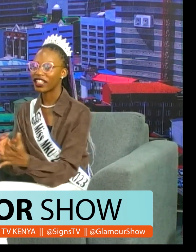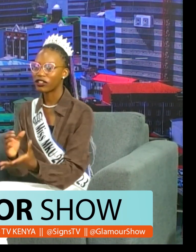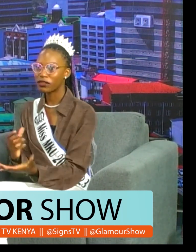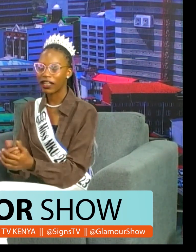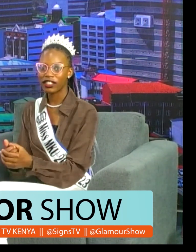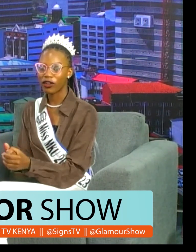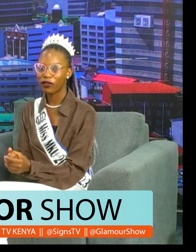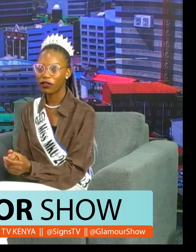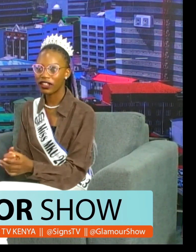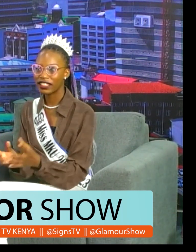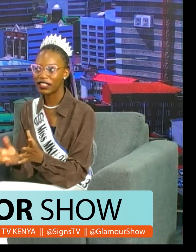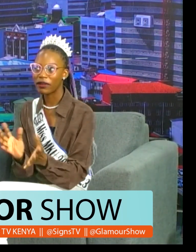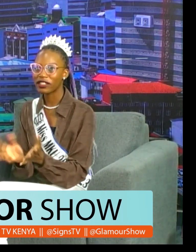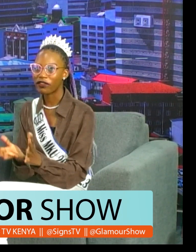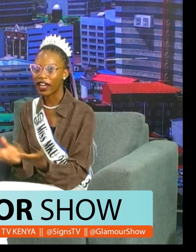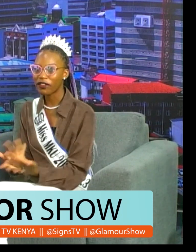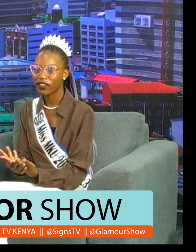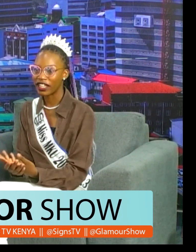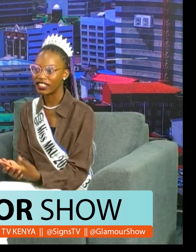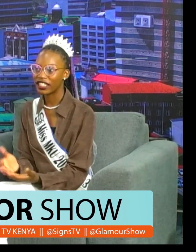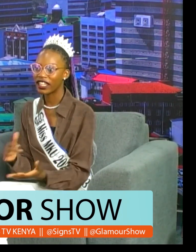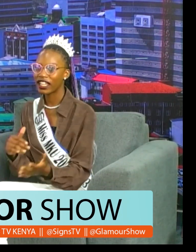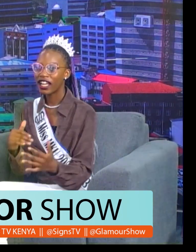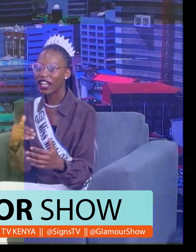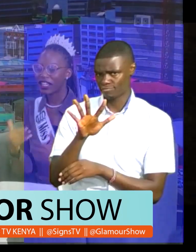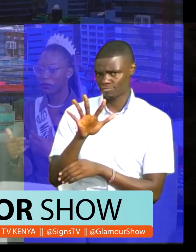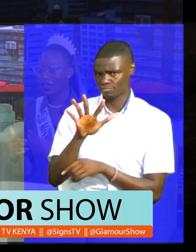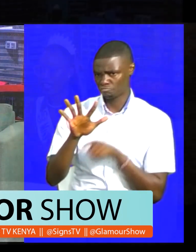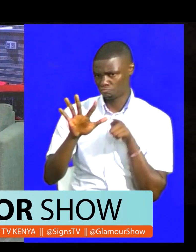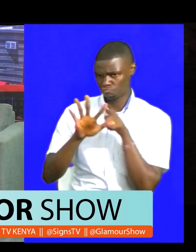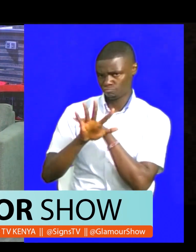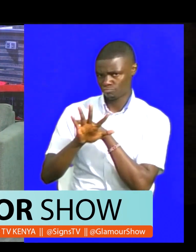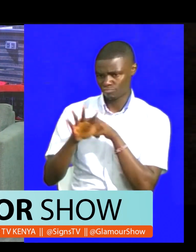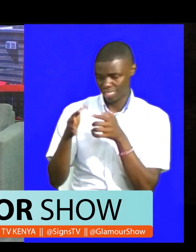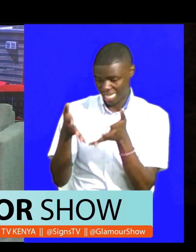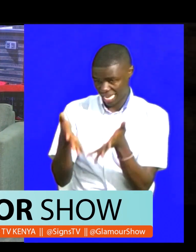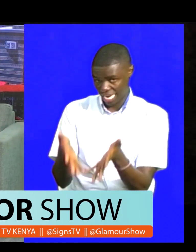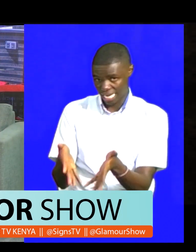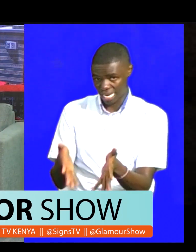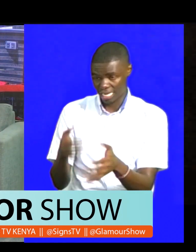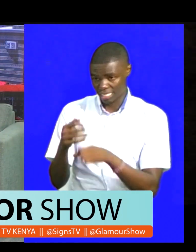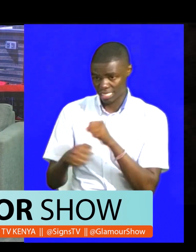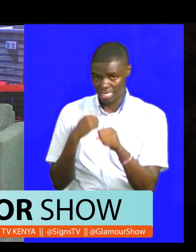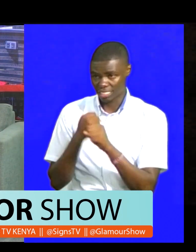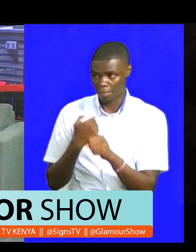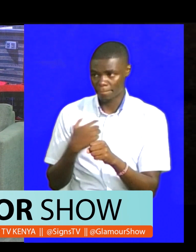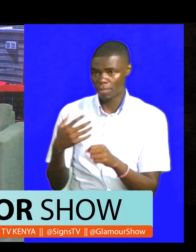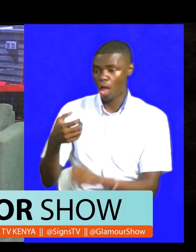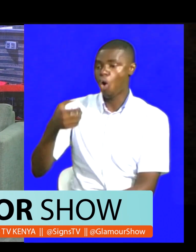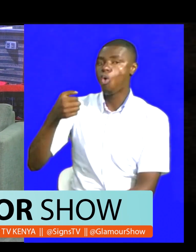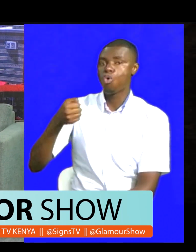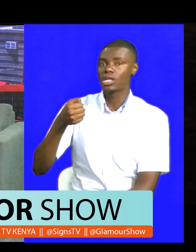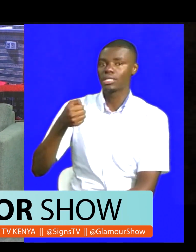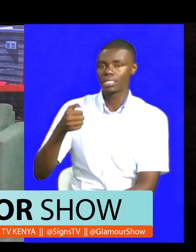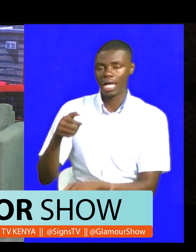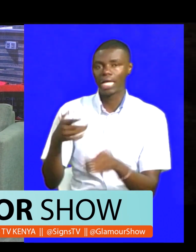Nine titles, but I'll talk of the major 5 that are still in my current year that I'm still holding as a title